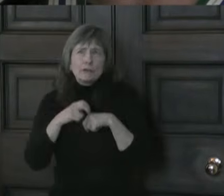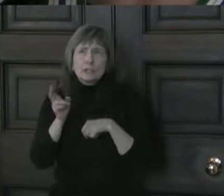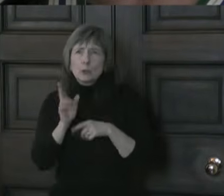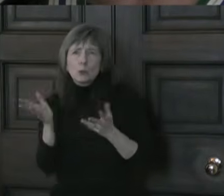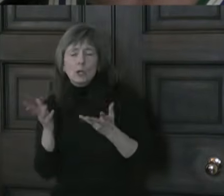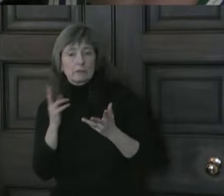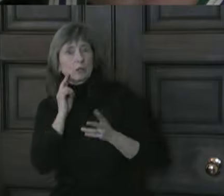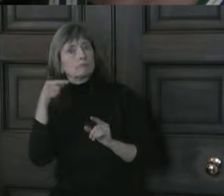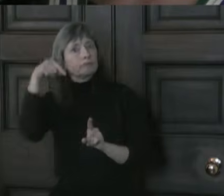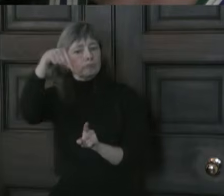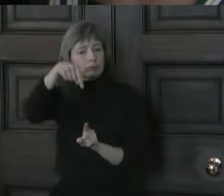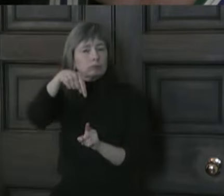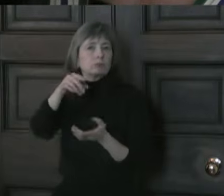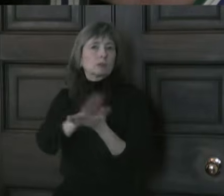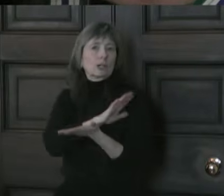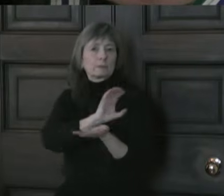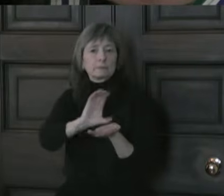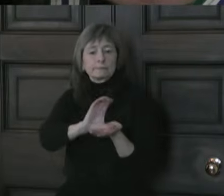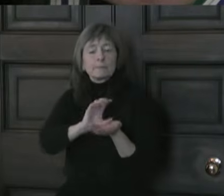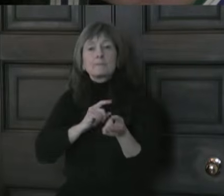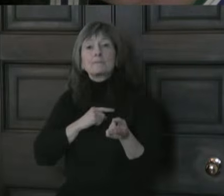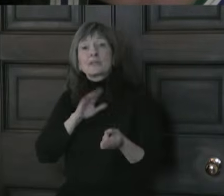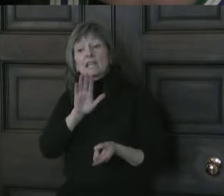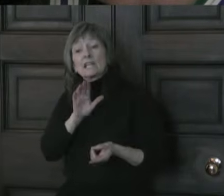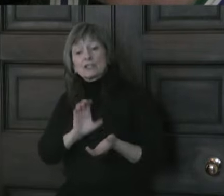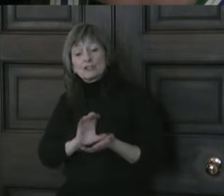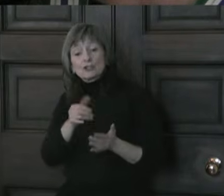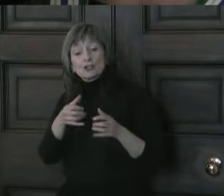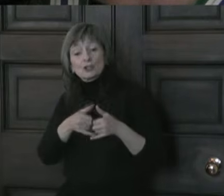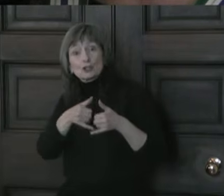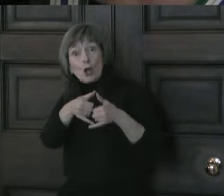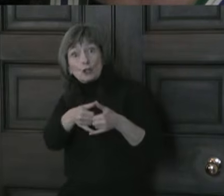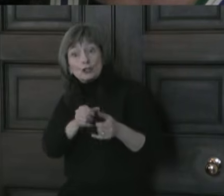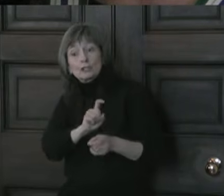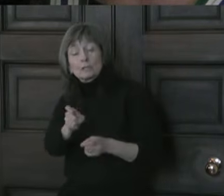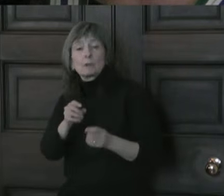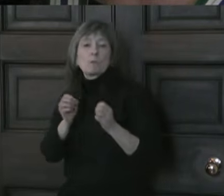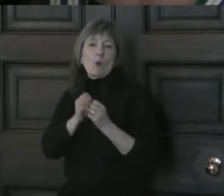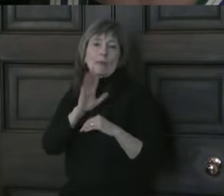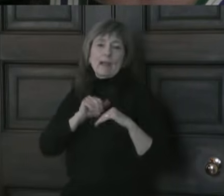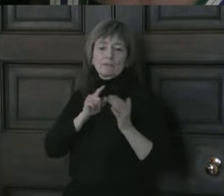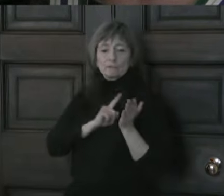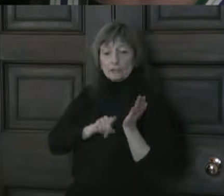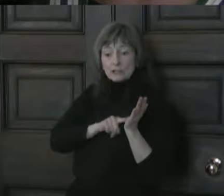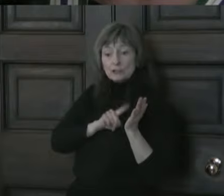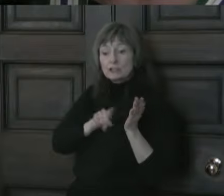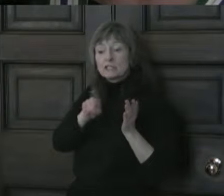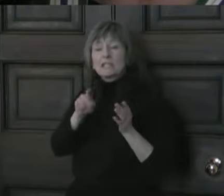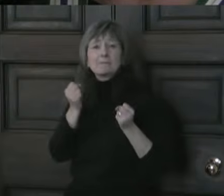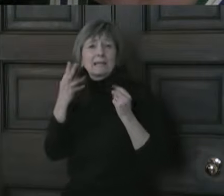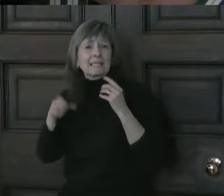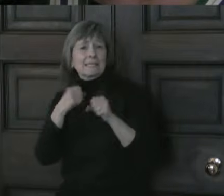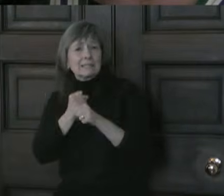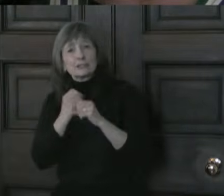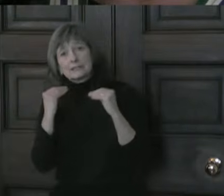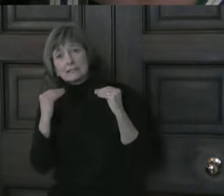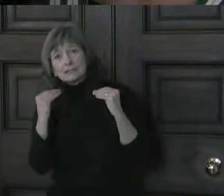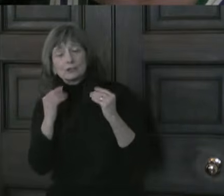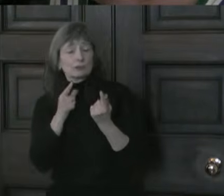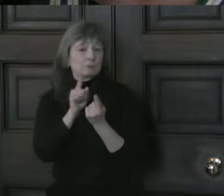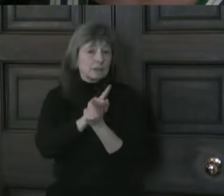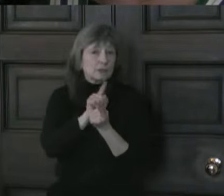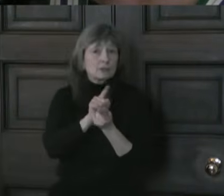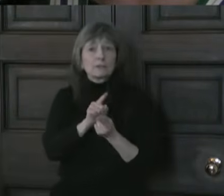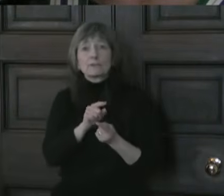heritage. Dr. Mannion's scholarship extends beyond research. Through decades of teaching and mentorship